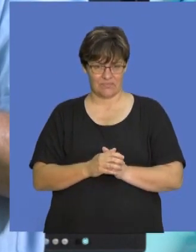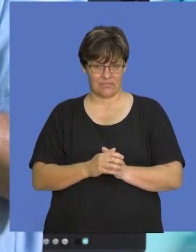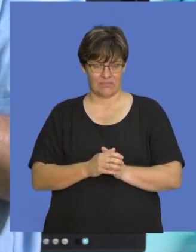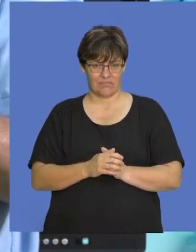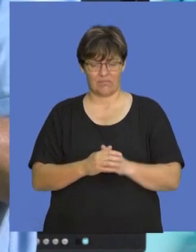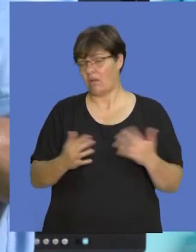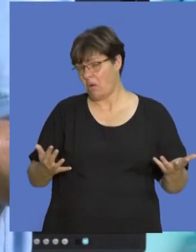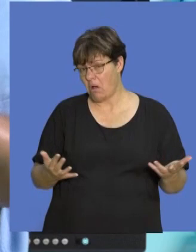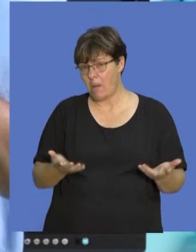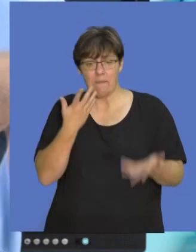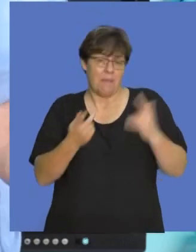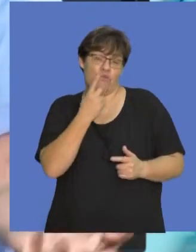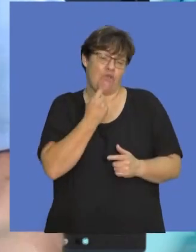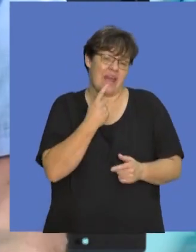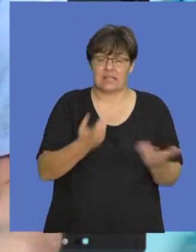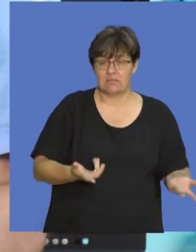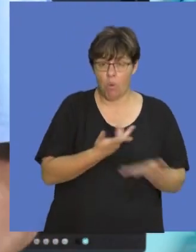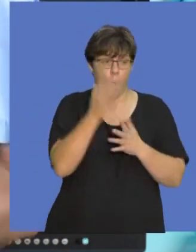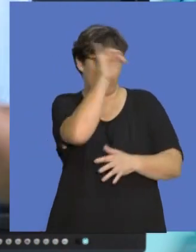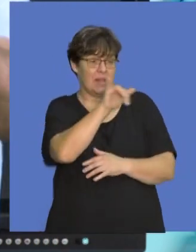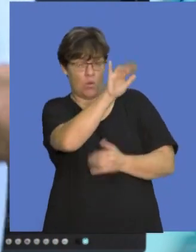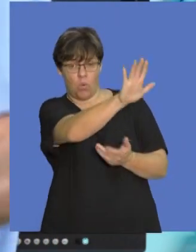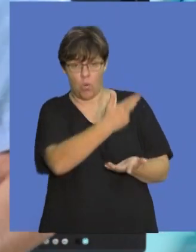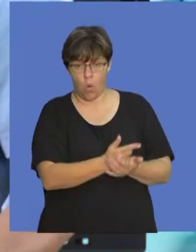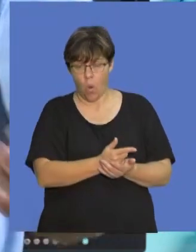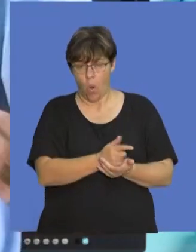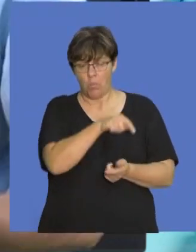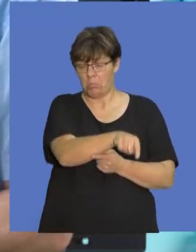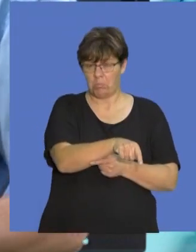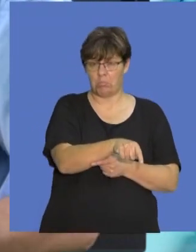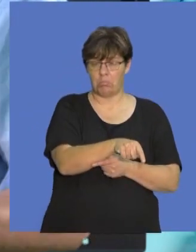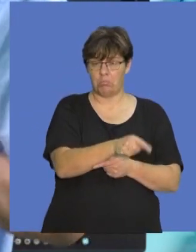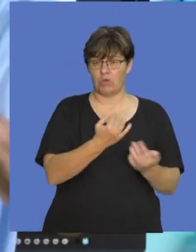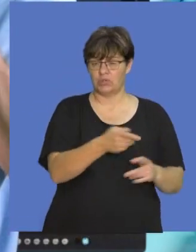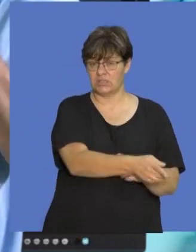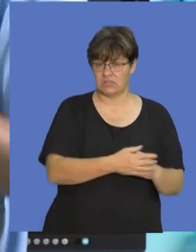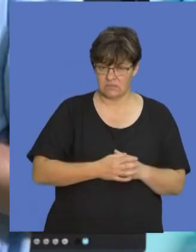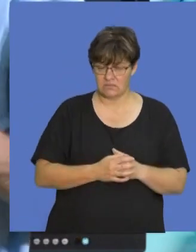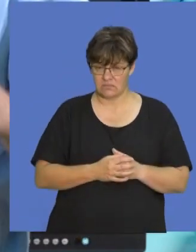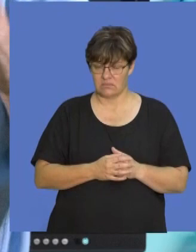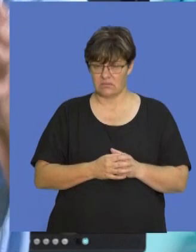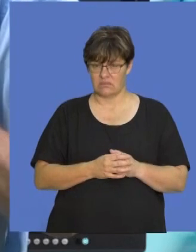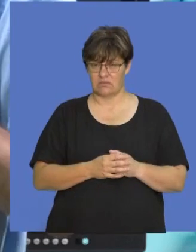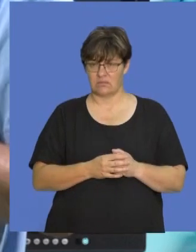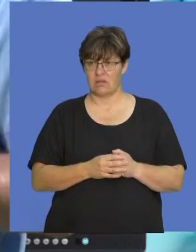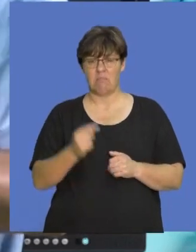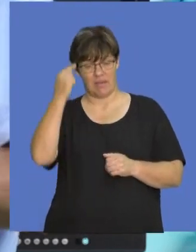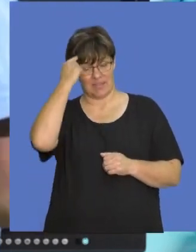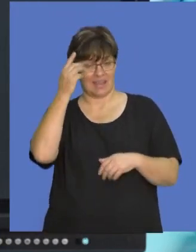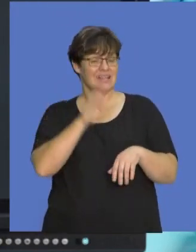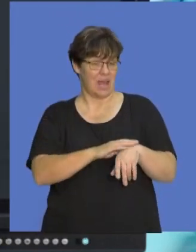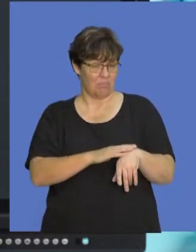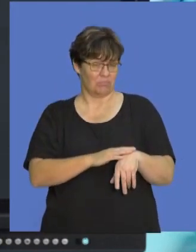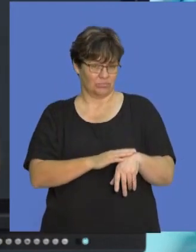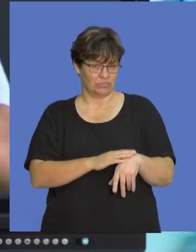point to a blue section? What about a red section, or a yellow section, or the cyan section? Well, let's have a look and see. I